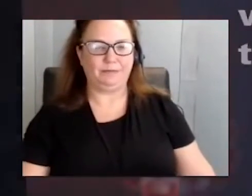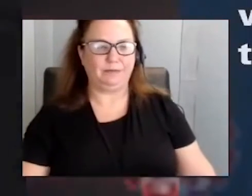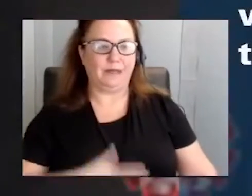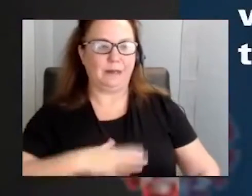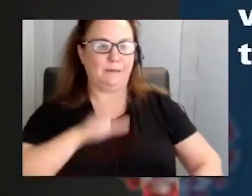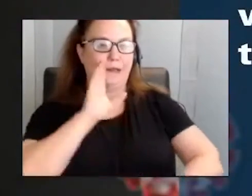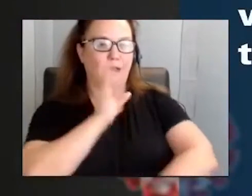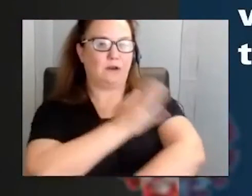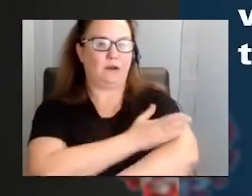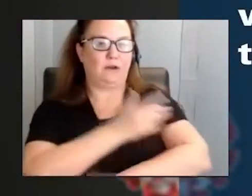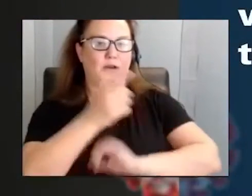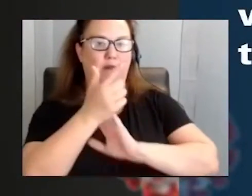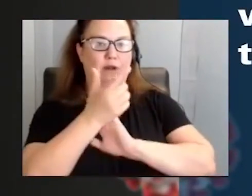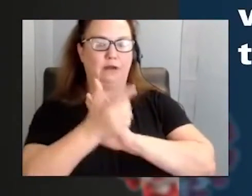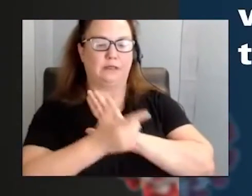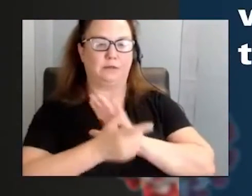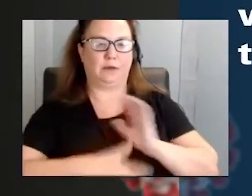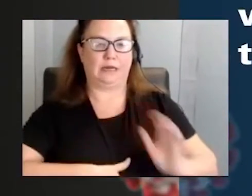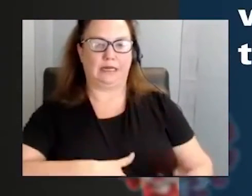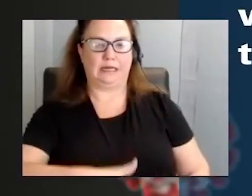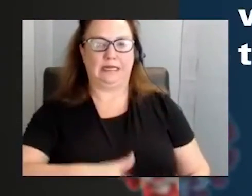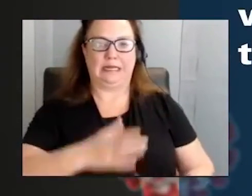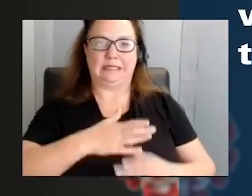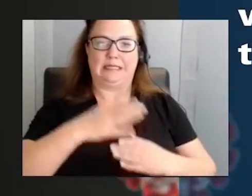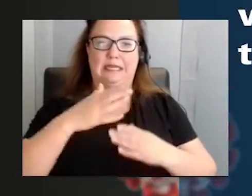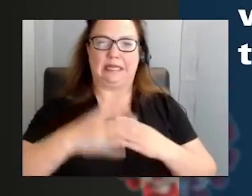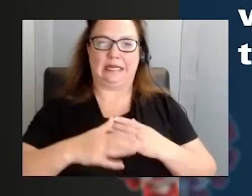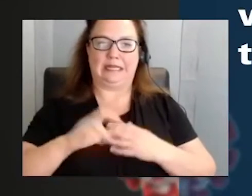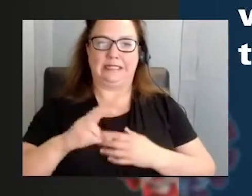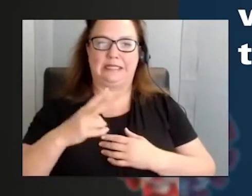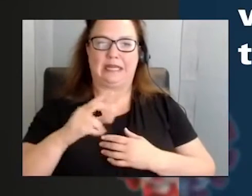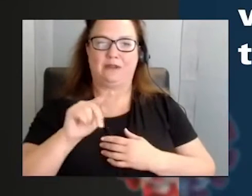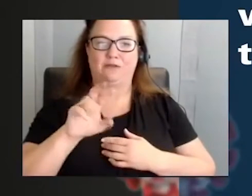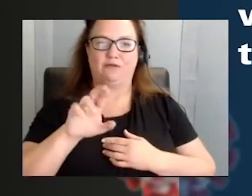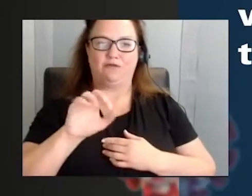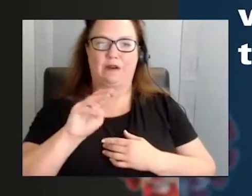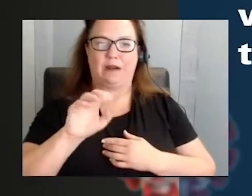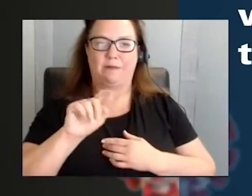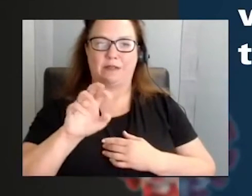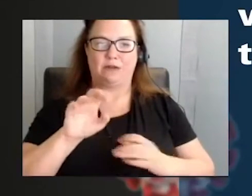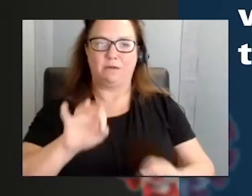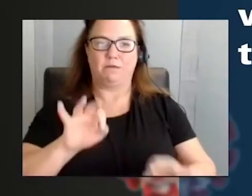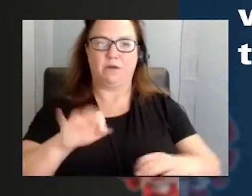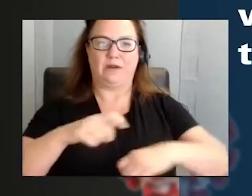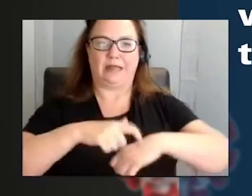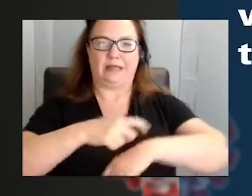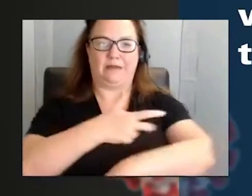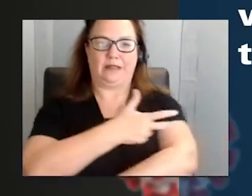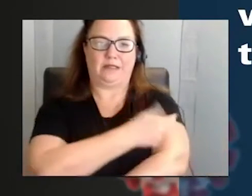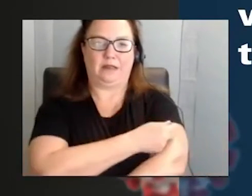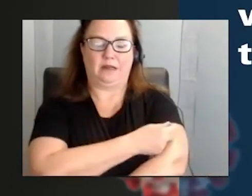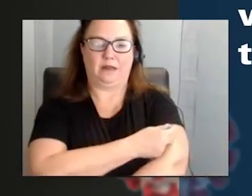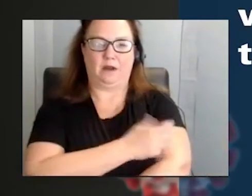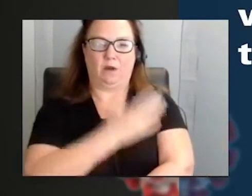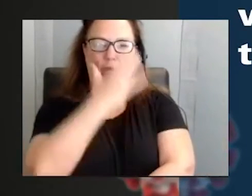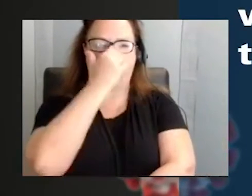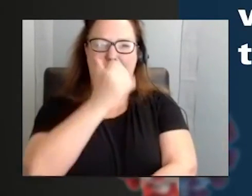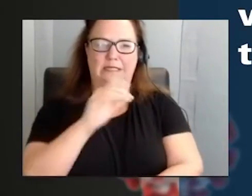has said the end of the second trimester is the perfect time to get the vaccine. If true, why is that the perfect